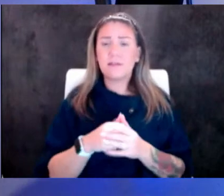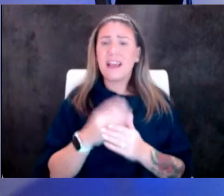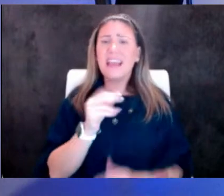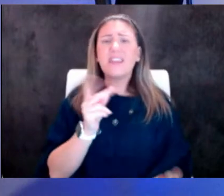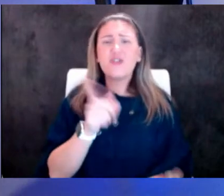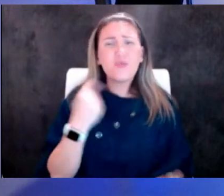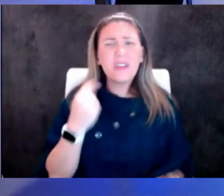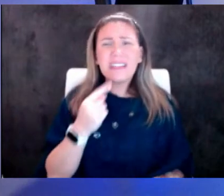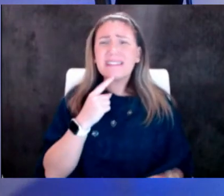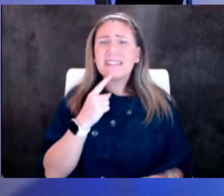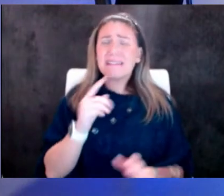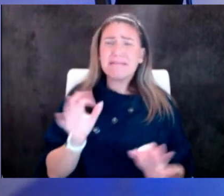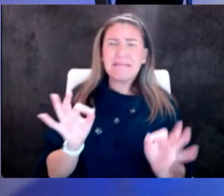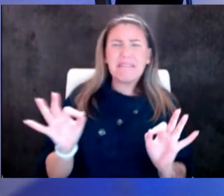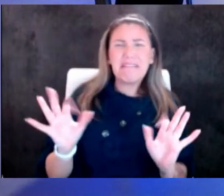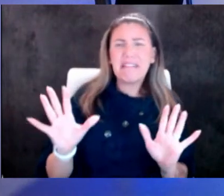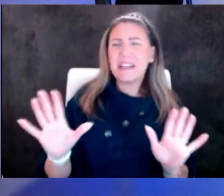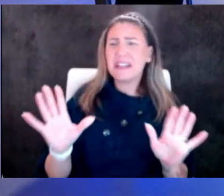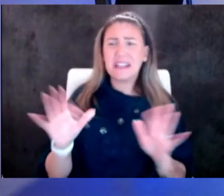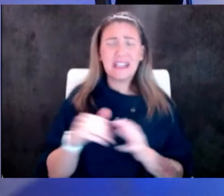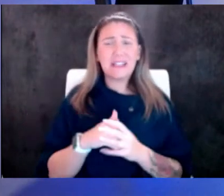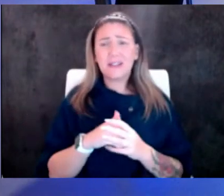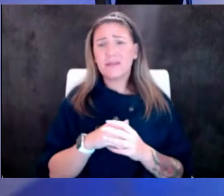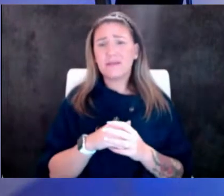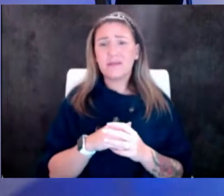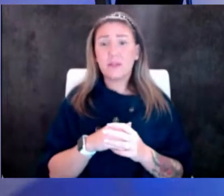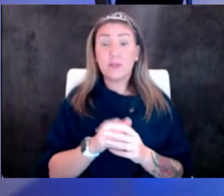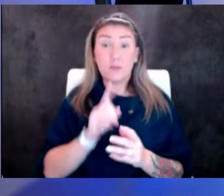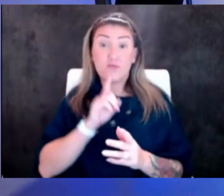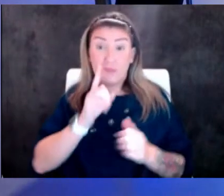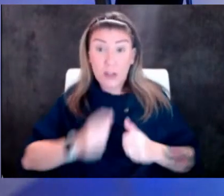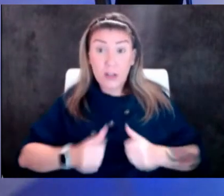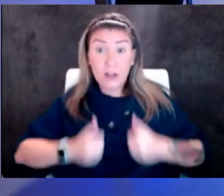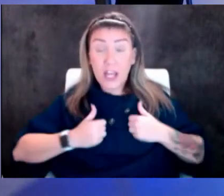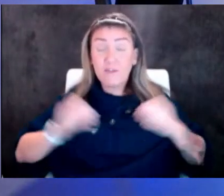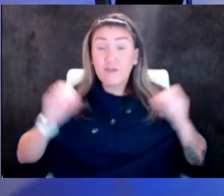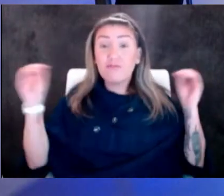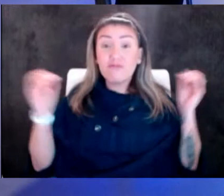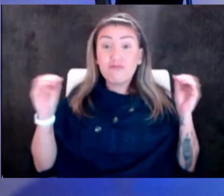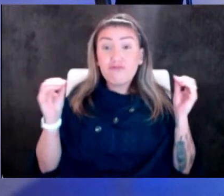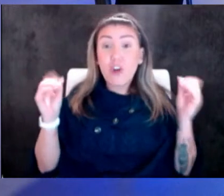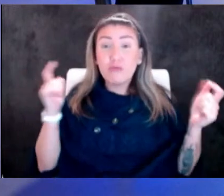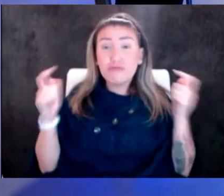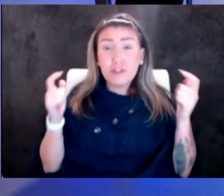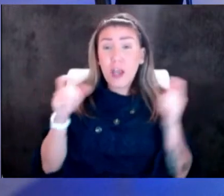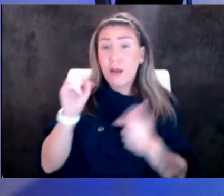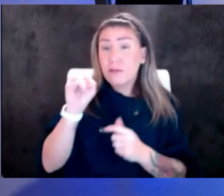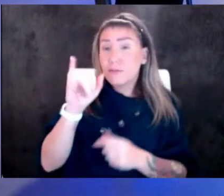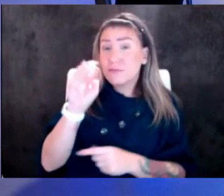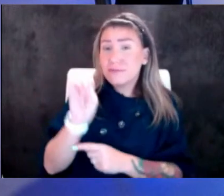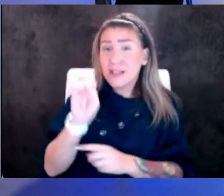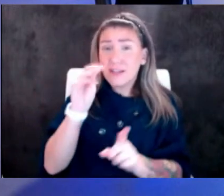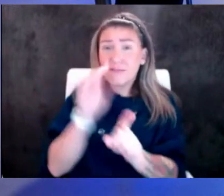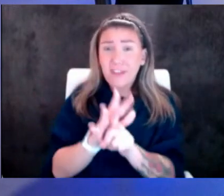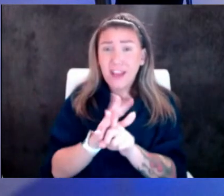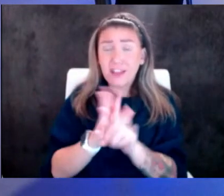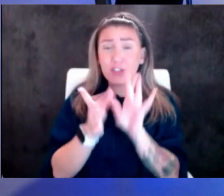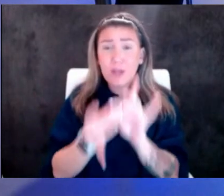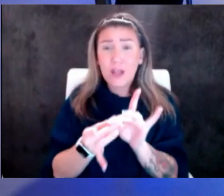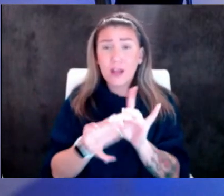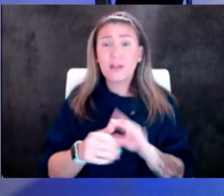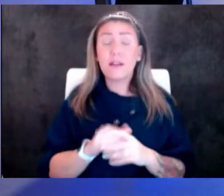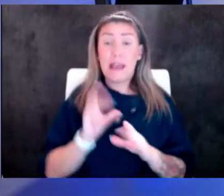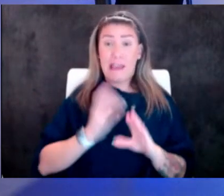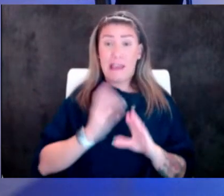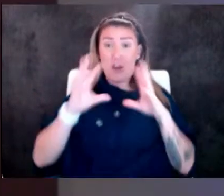very mild self-limited. very mild It doesn't matter. So the reality is no major side effects. Correct. Yeah. No major side effects related to this. In our world, there is no